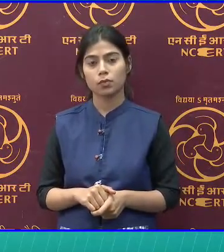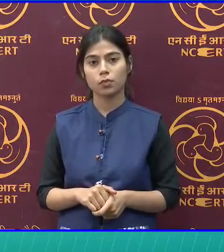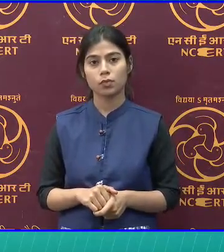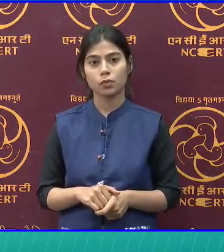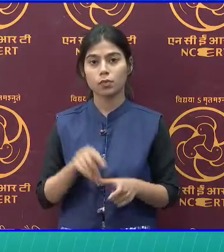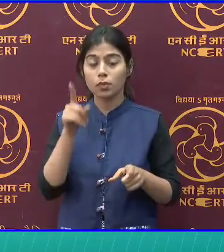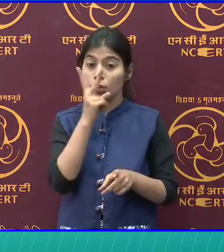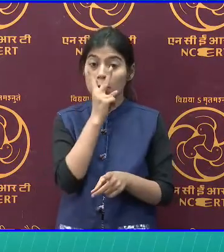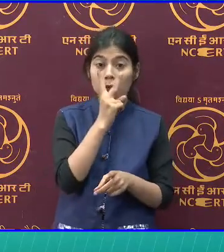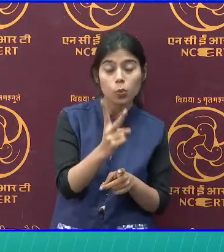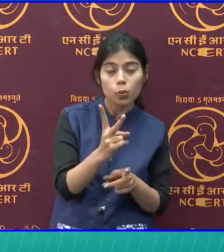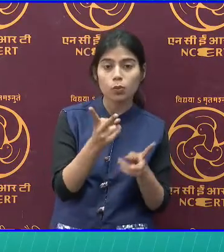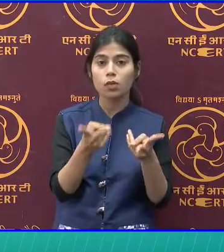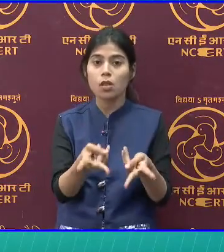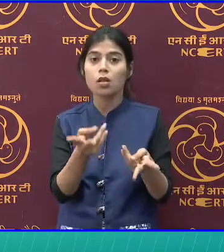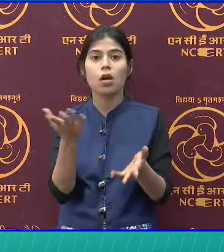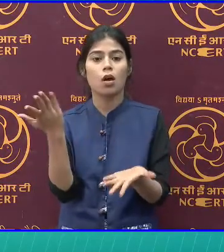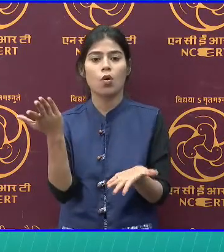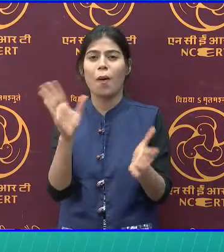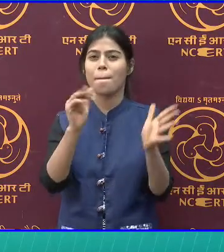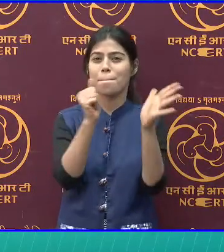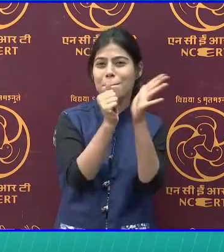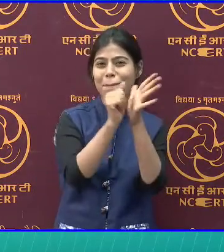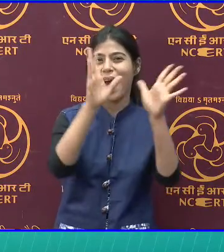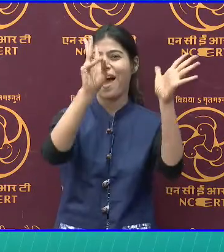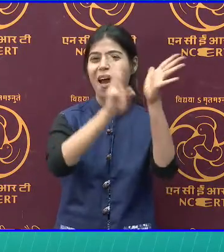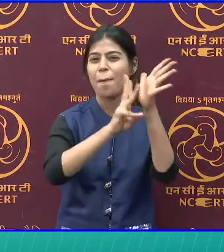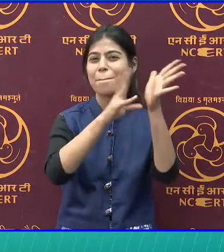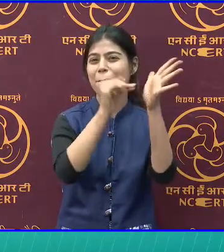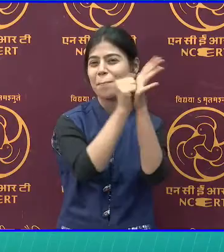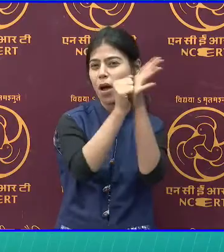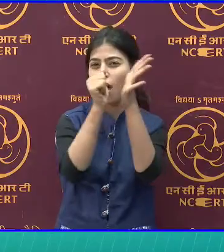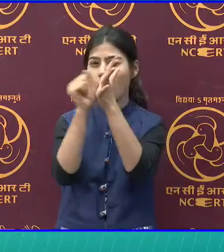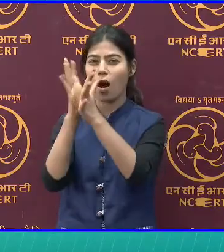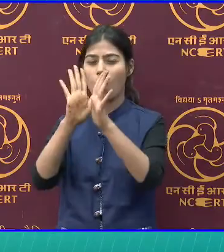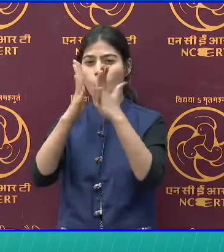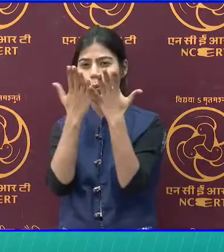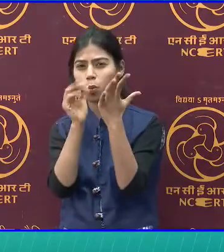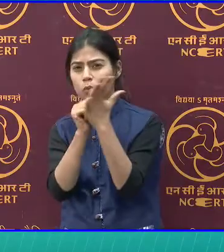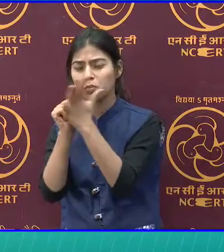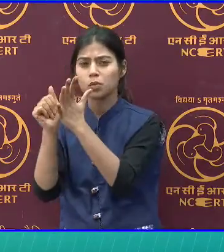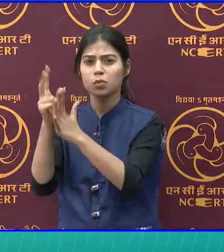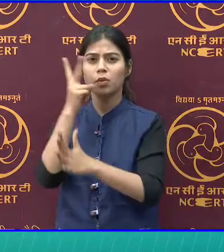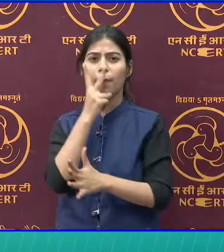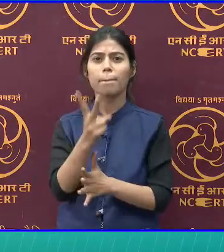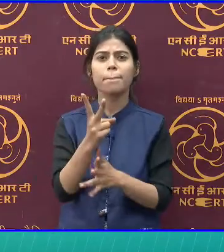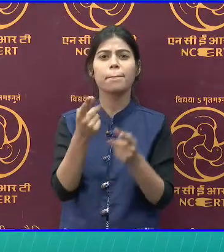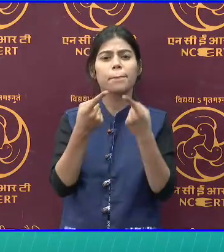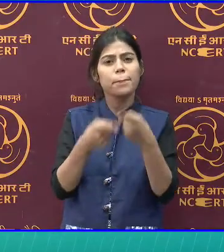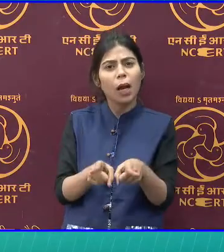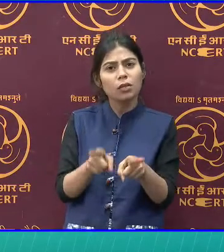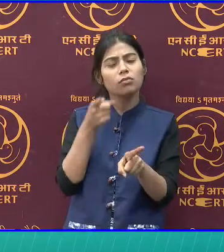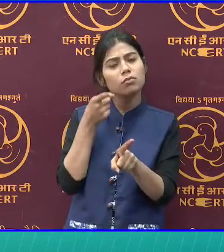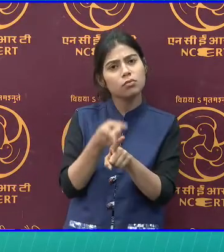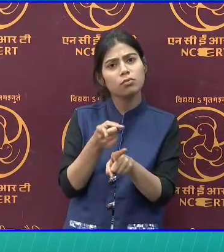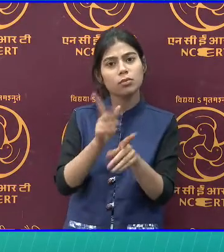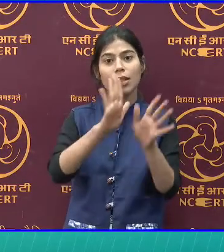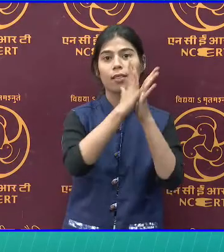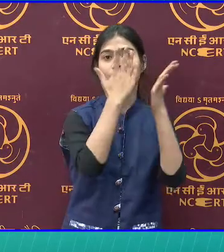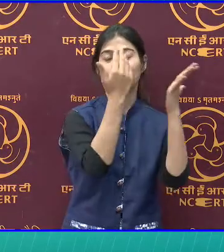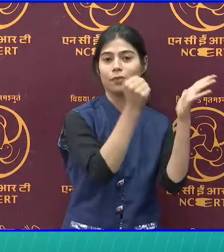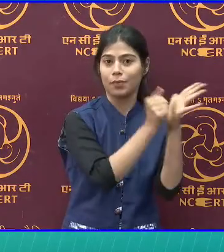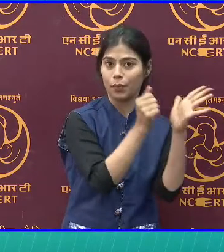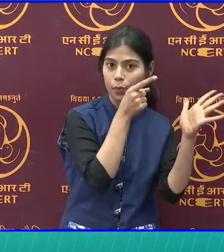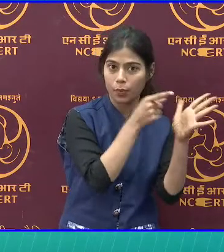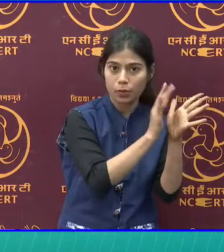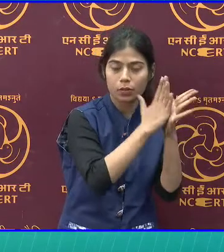are all seeing in the children's magazine a lot of crosswords, and we think that they are not part of the school system. But this textbook is attempting